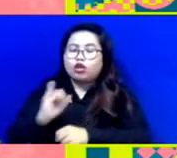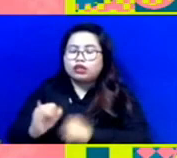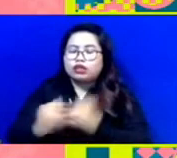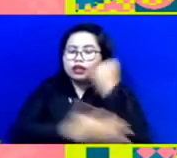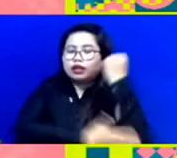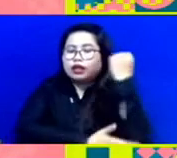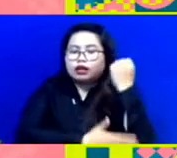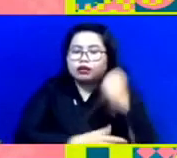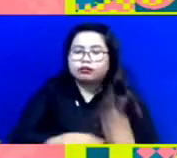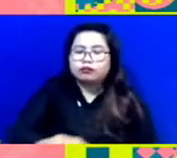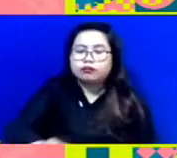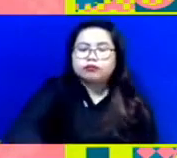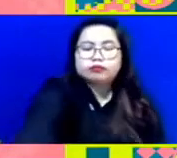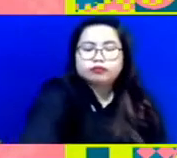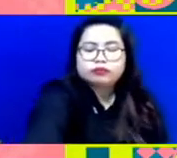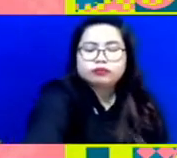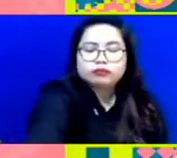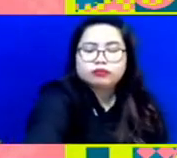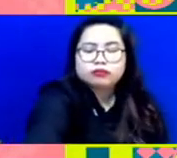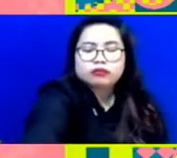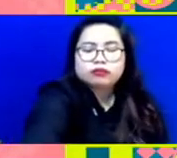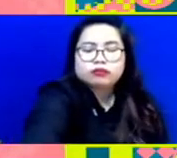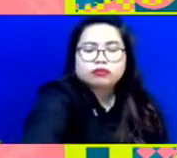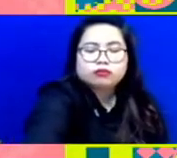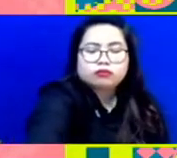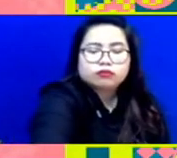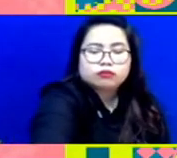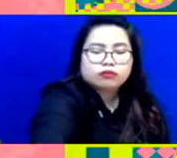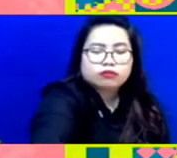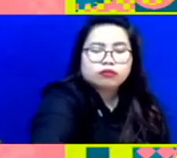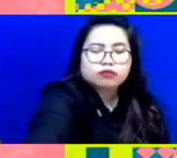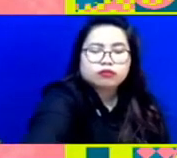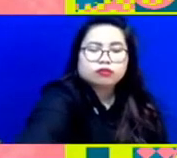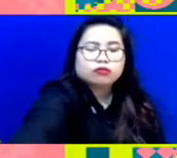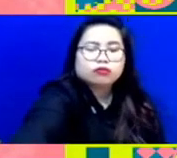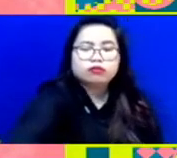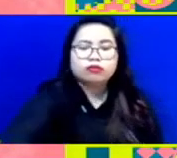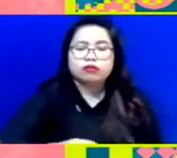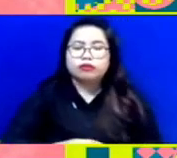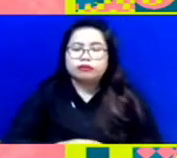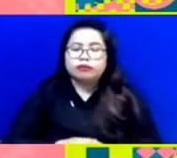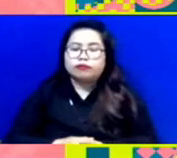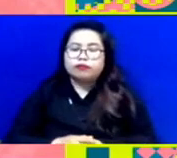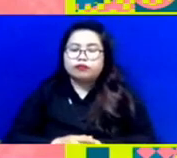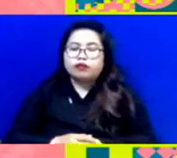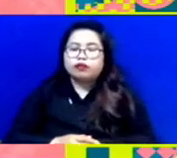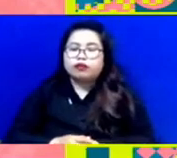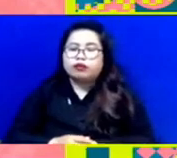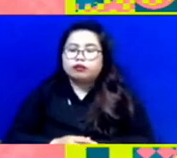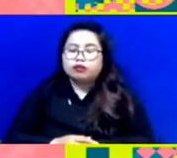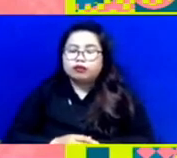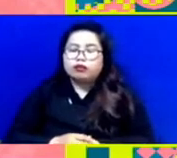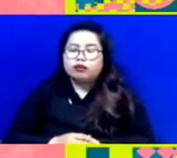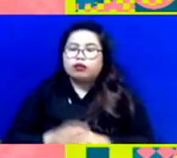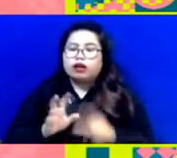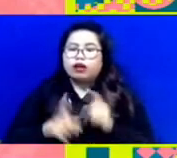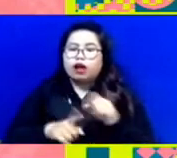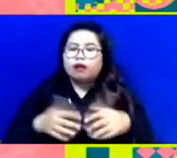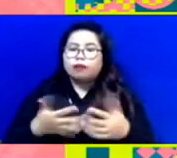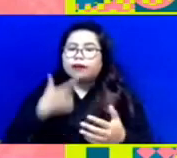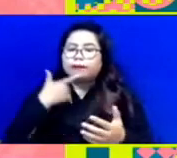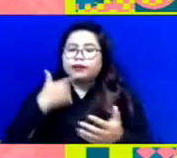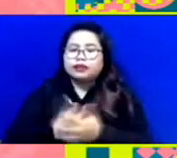actually important about this this value, this ideology? It's actually, first of